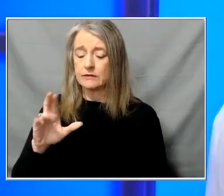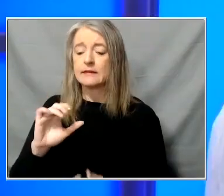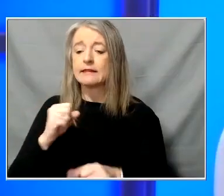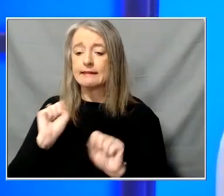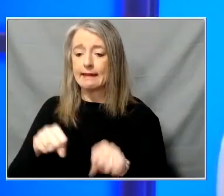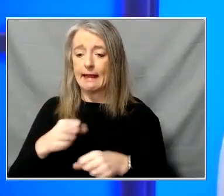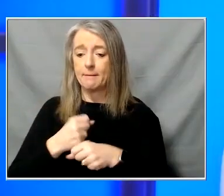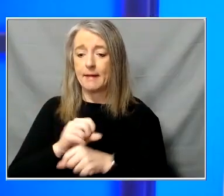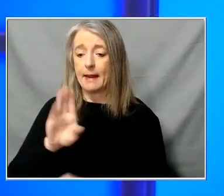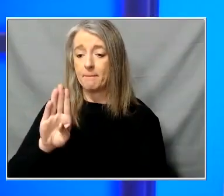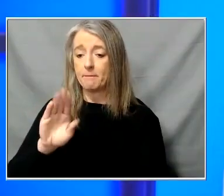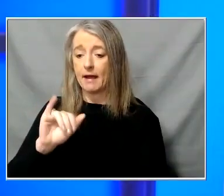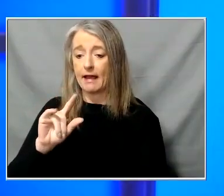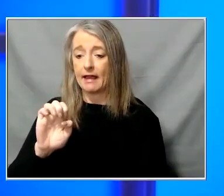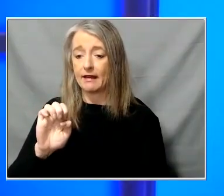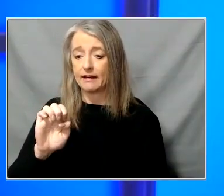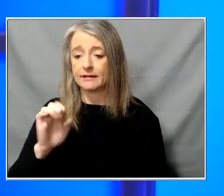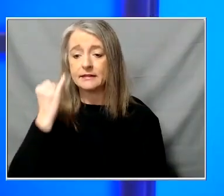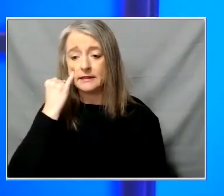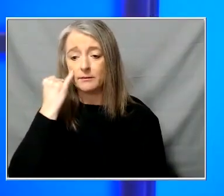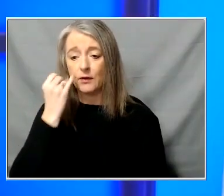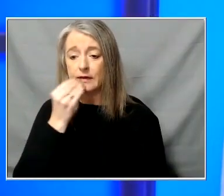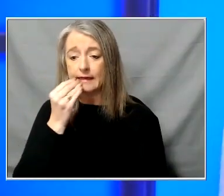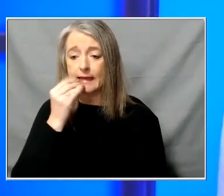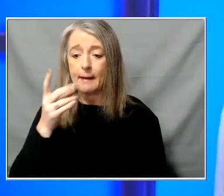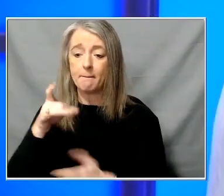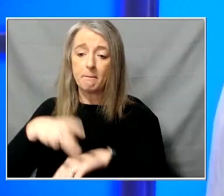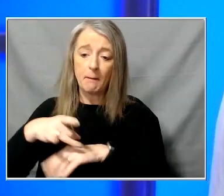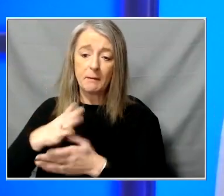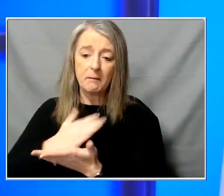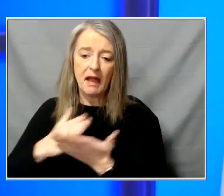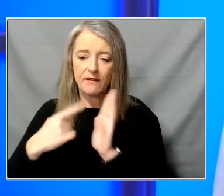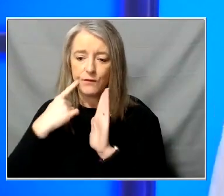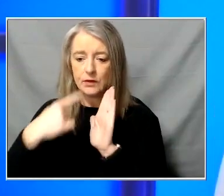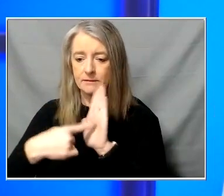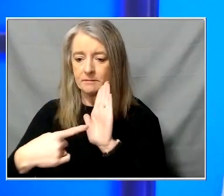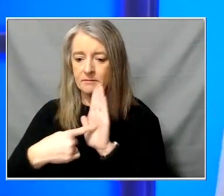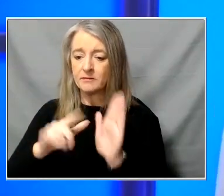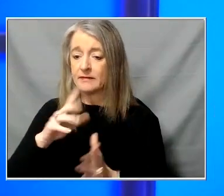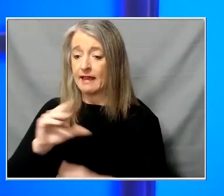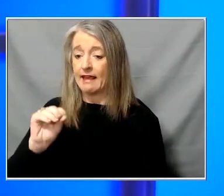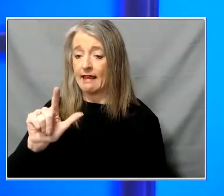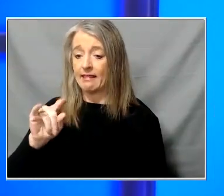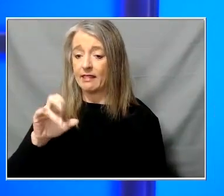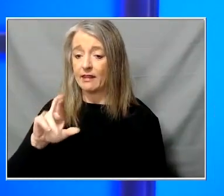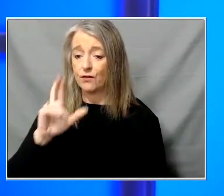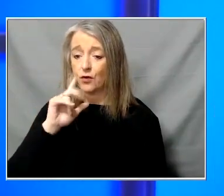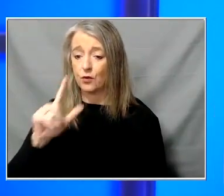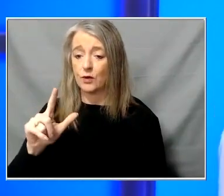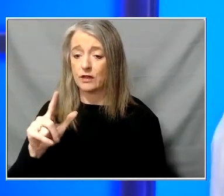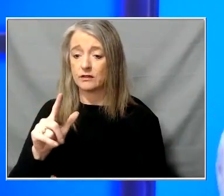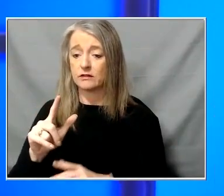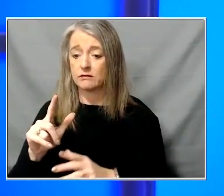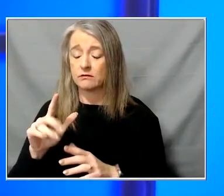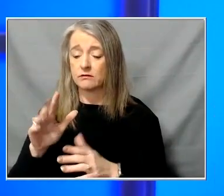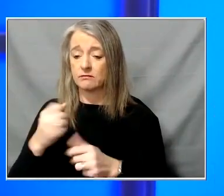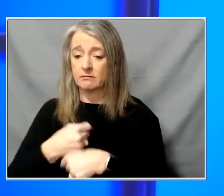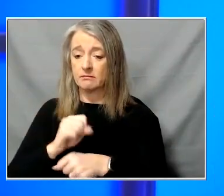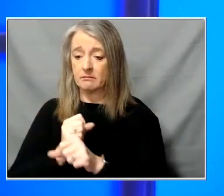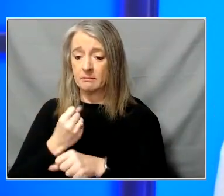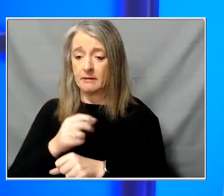once the gallbladder is out of the body, then how is the body functioning with what it was doing before? Now it doesn't have it. So now who's doing all the work? The